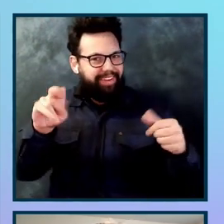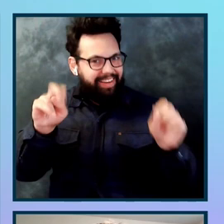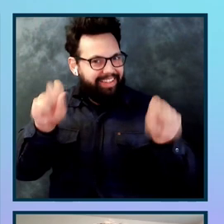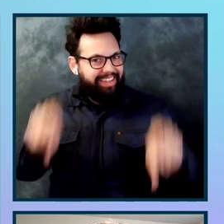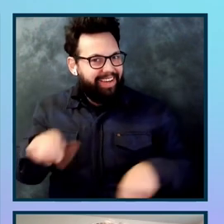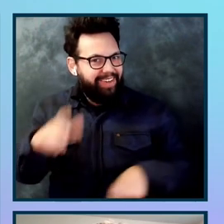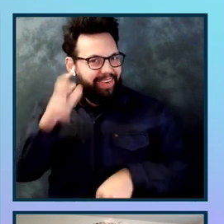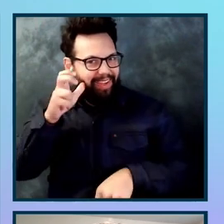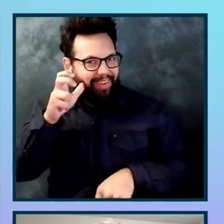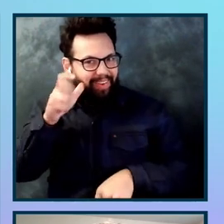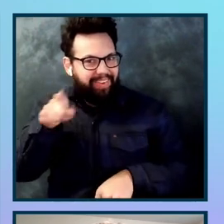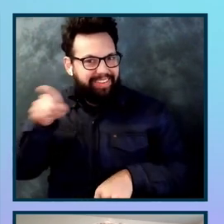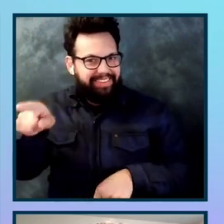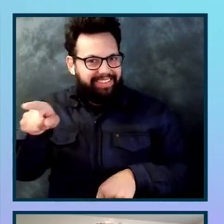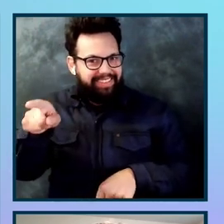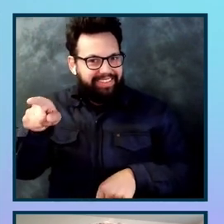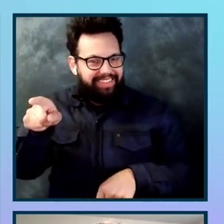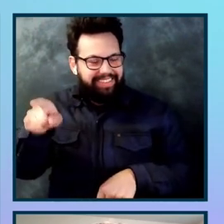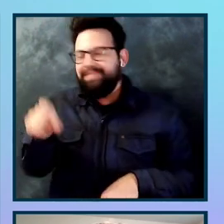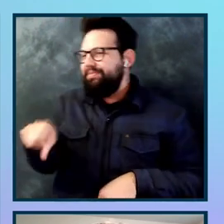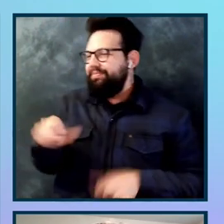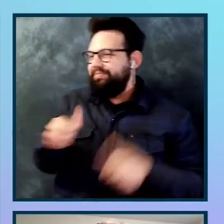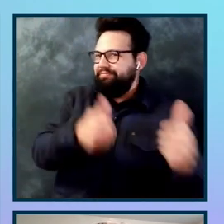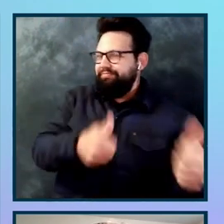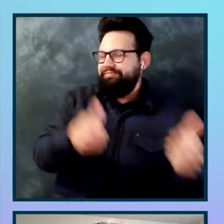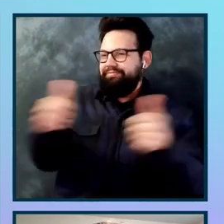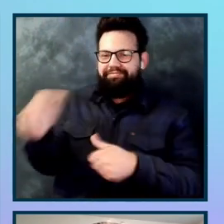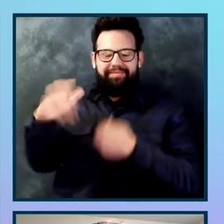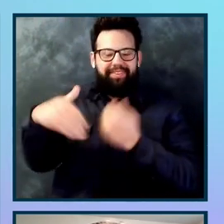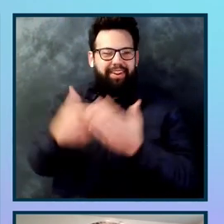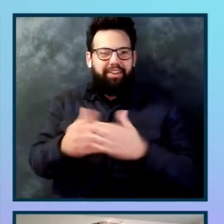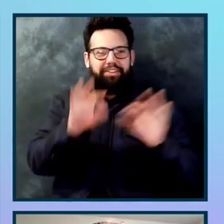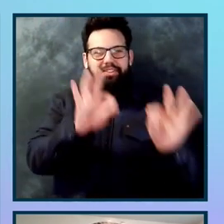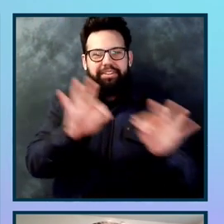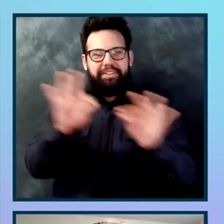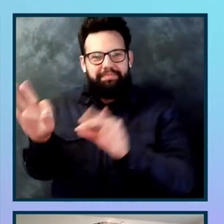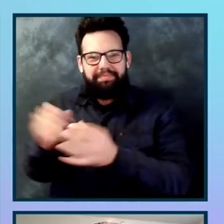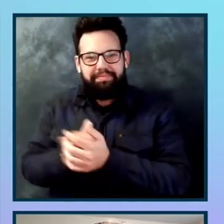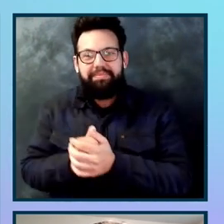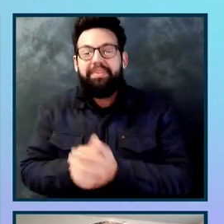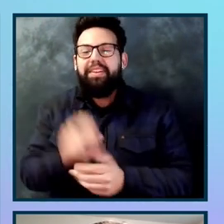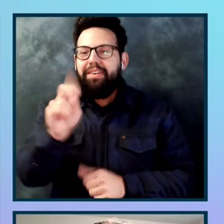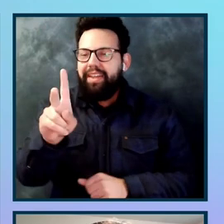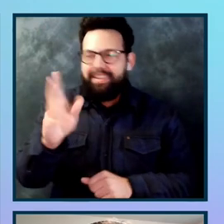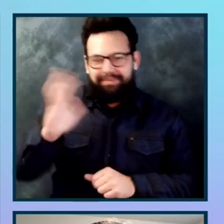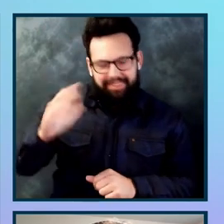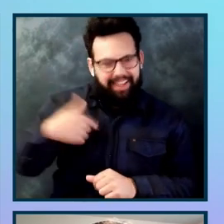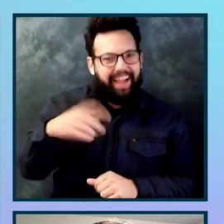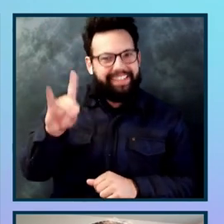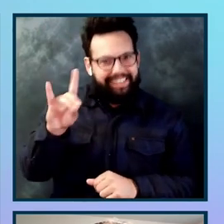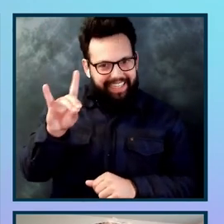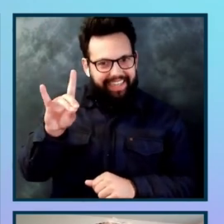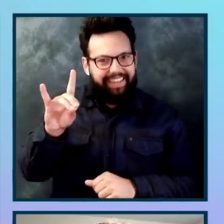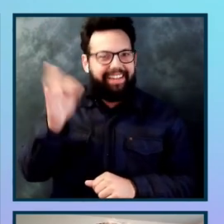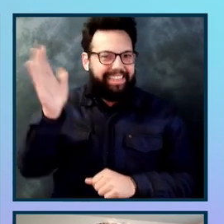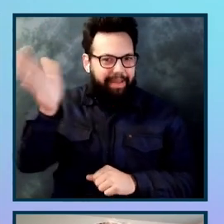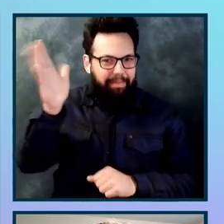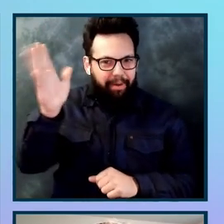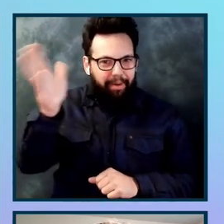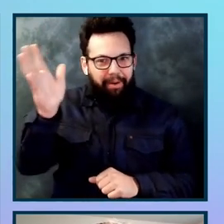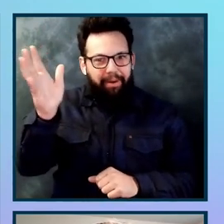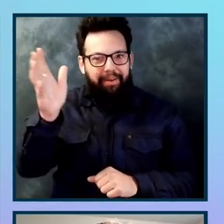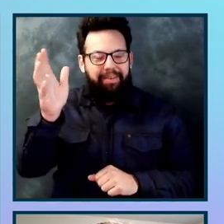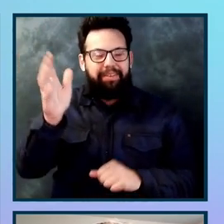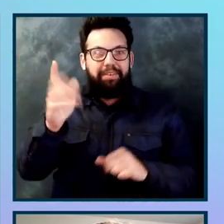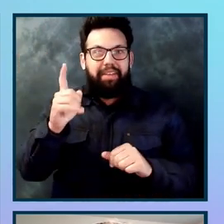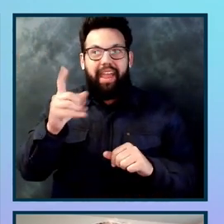I am, yeah, sounds great. Speed is great. Awesome, thank you so much. I did a demo one time where I went 10 whole minutes before someone spoke up and said, you